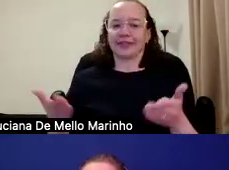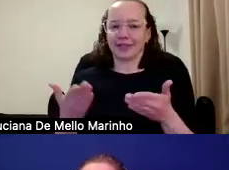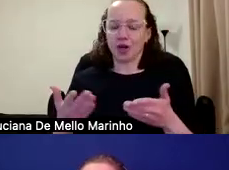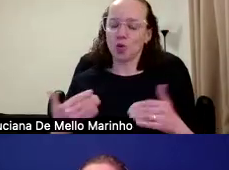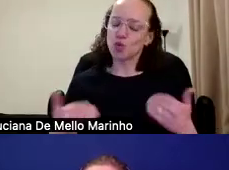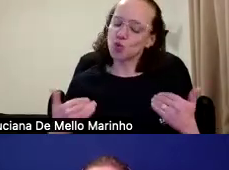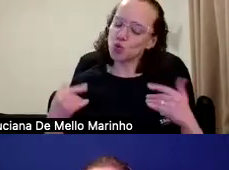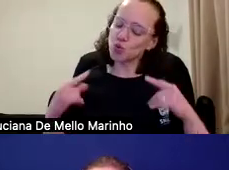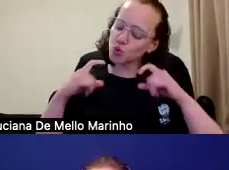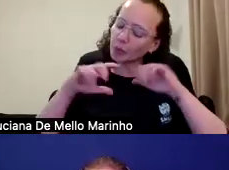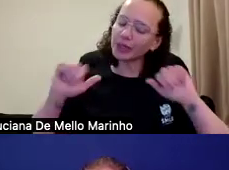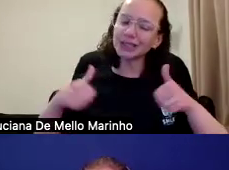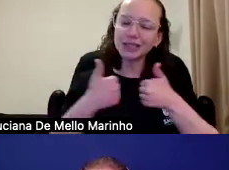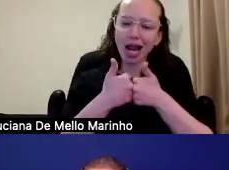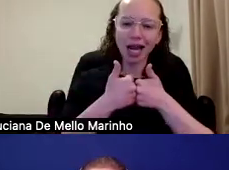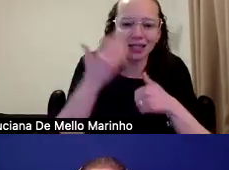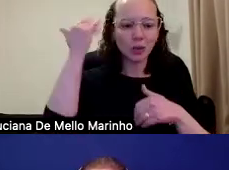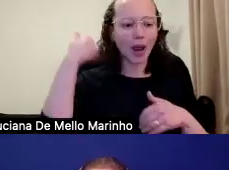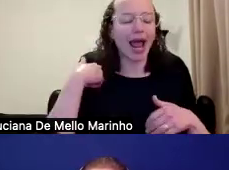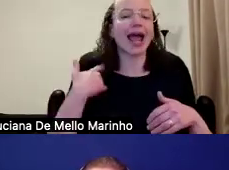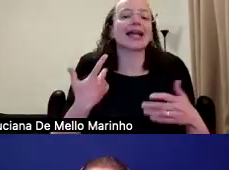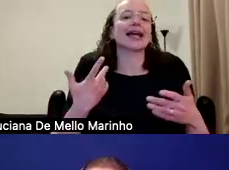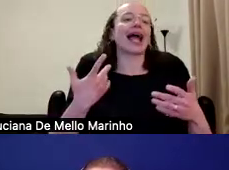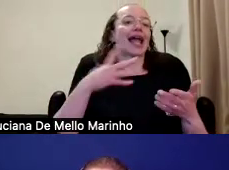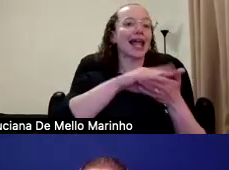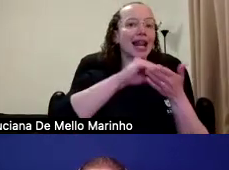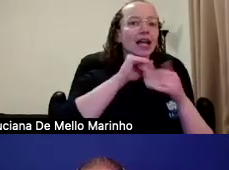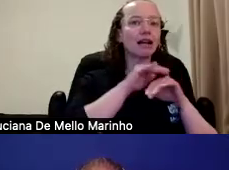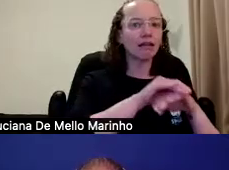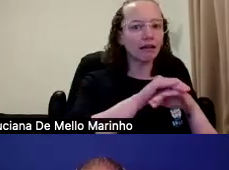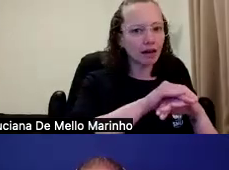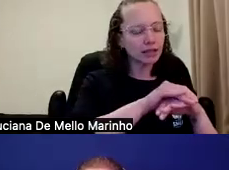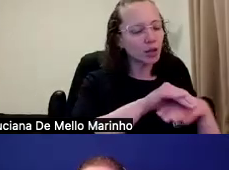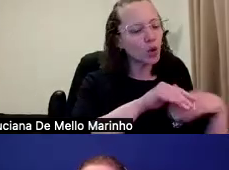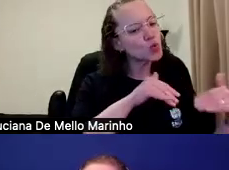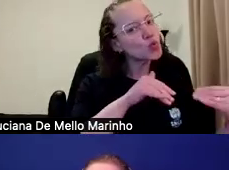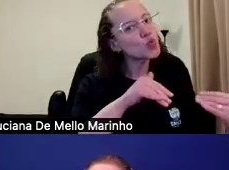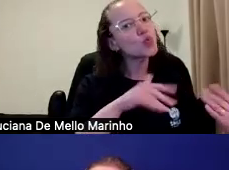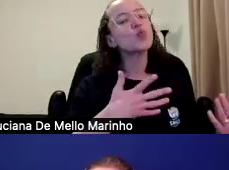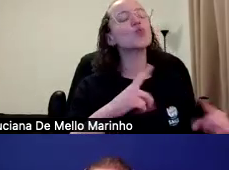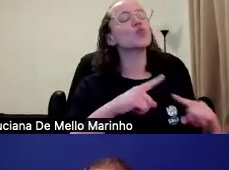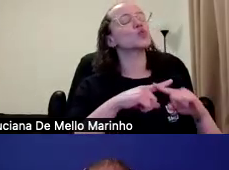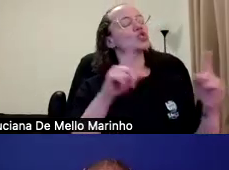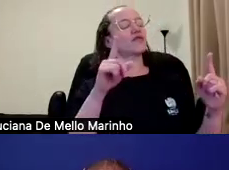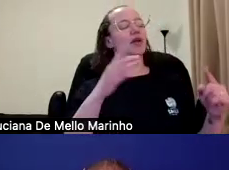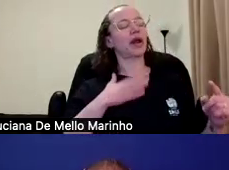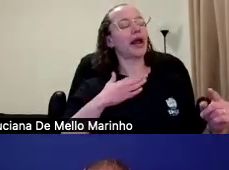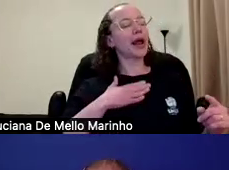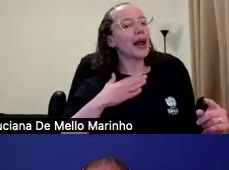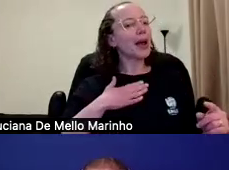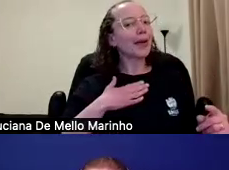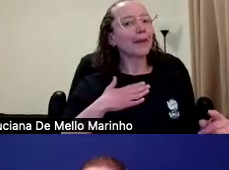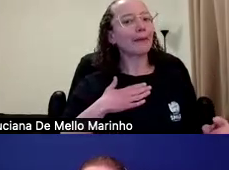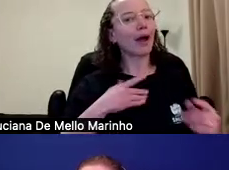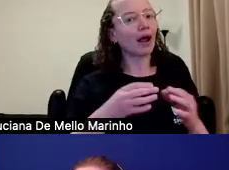Then I had moved to the States. I moved here, and whew, that was a challenge because now I had to learn English, and